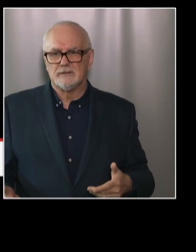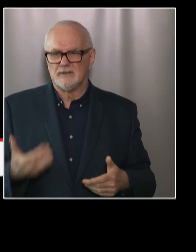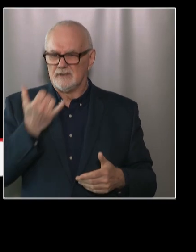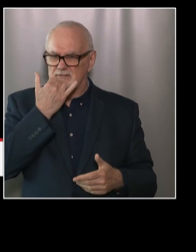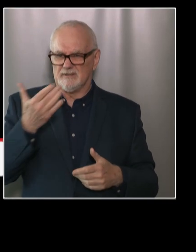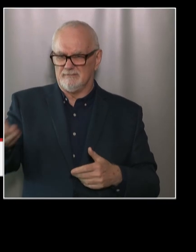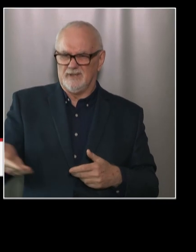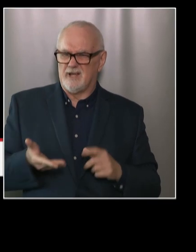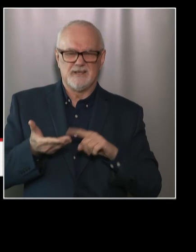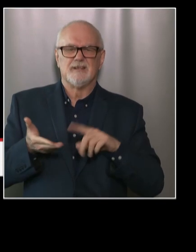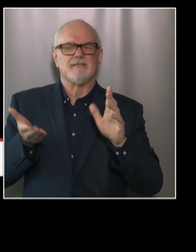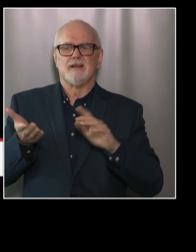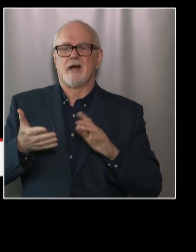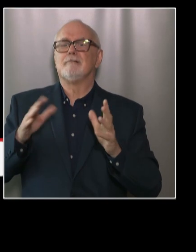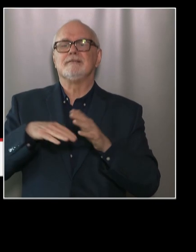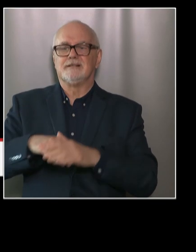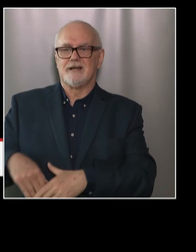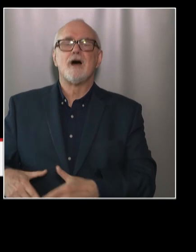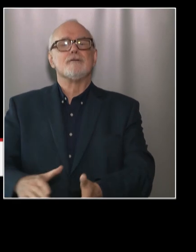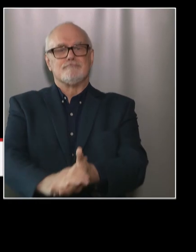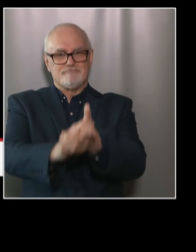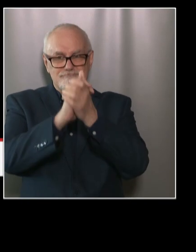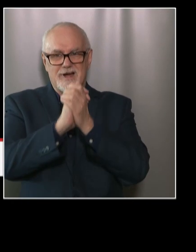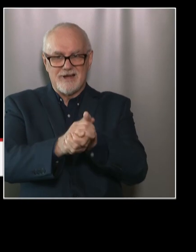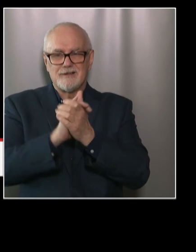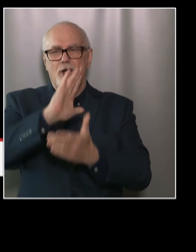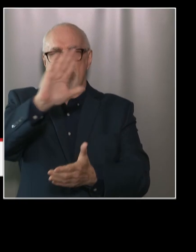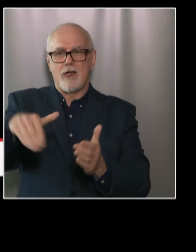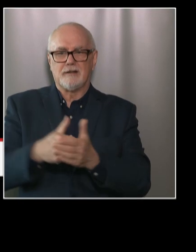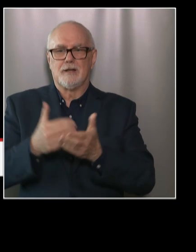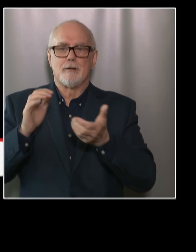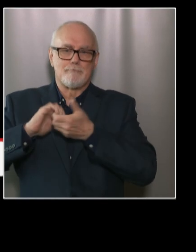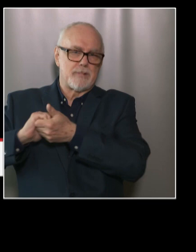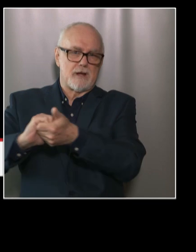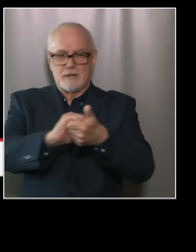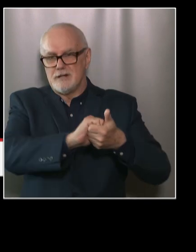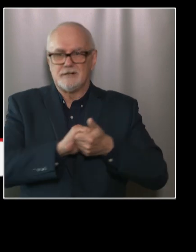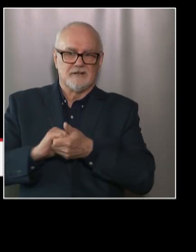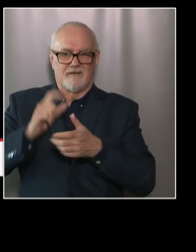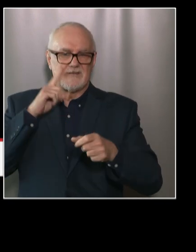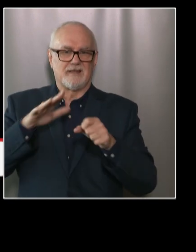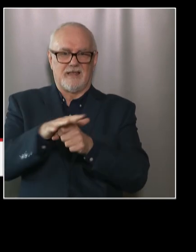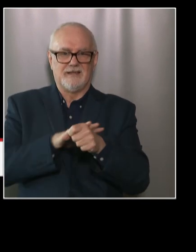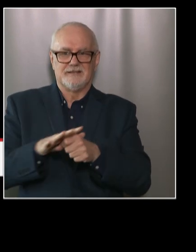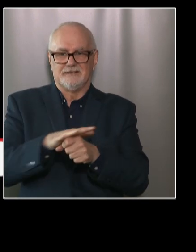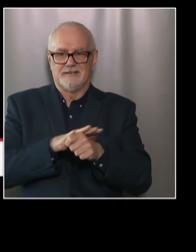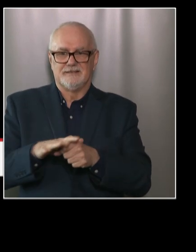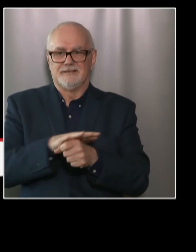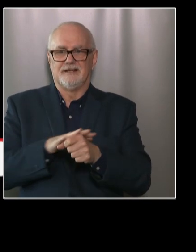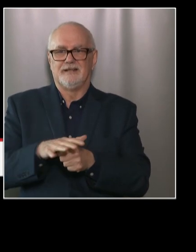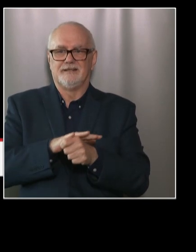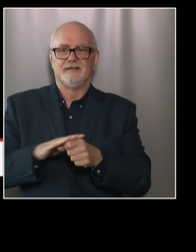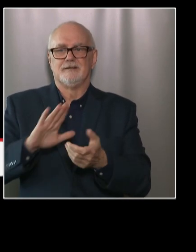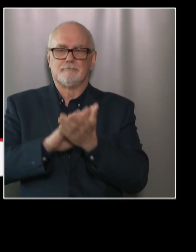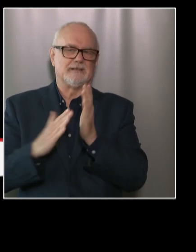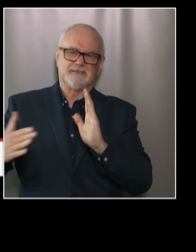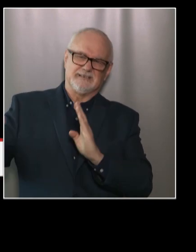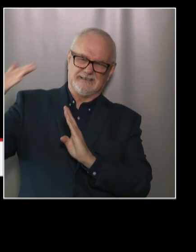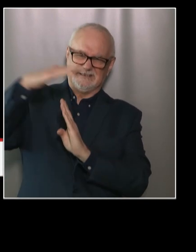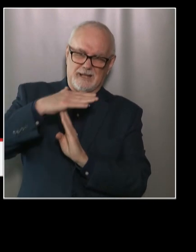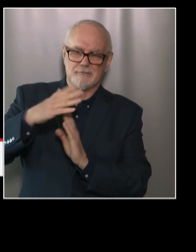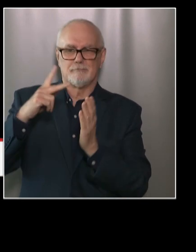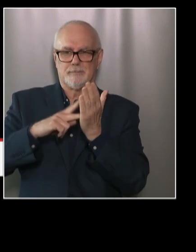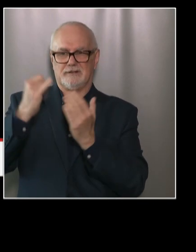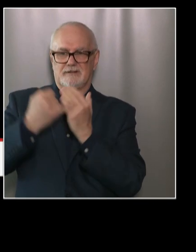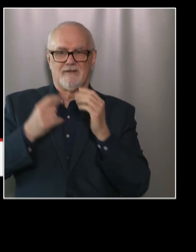congratulating all of our partners for the St. Elizabeth East campus redevelopment for being the Elite 8 project for Ward